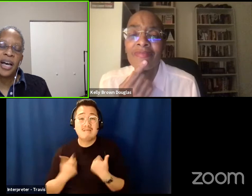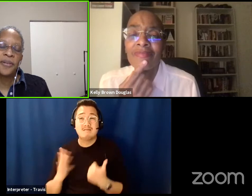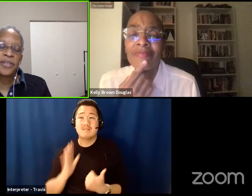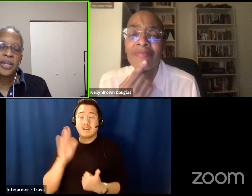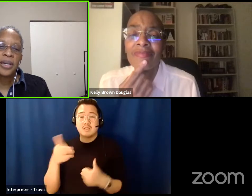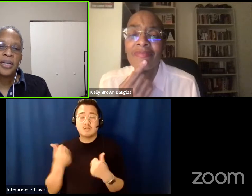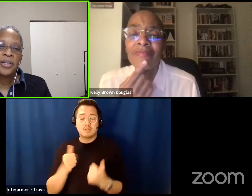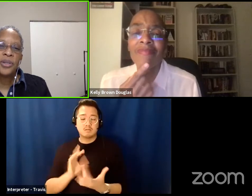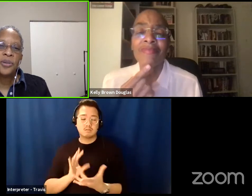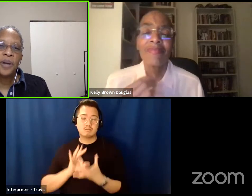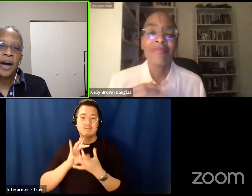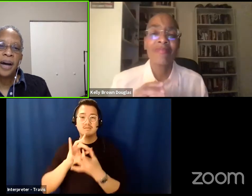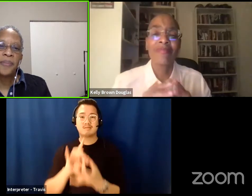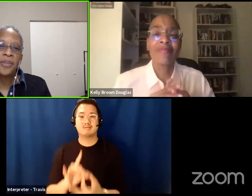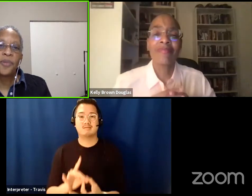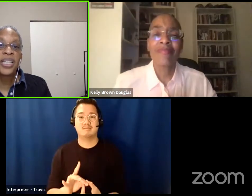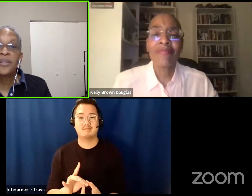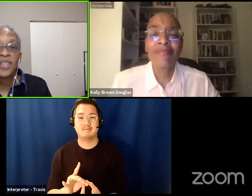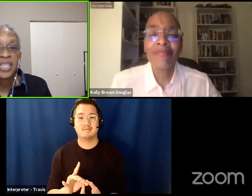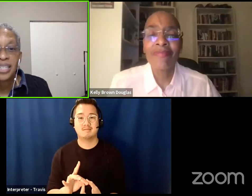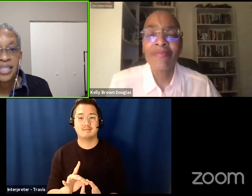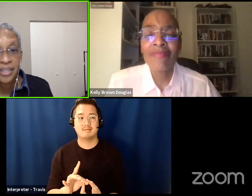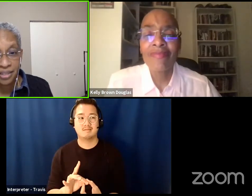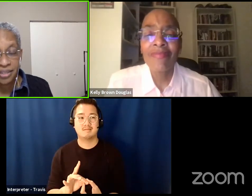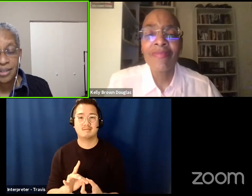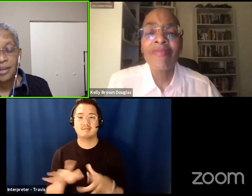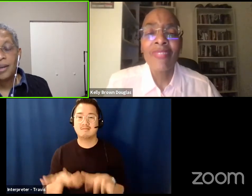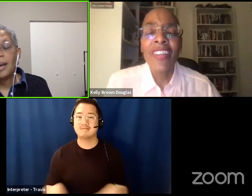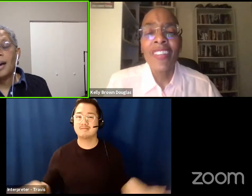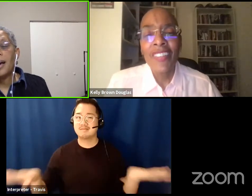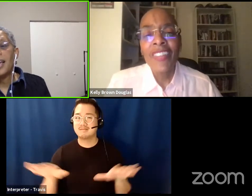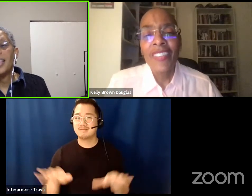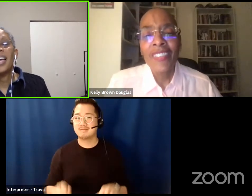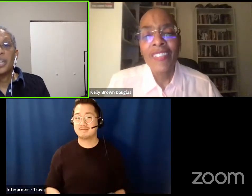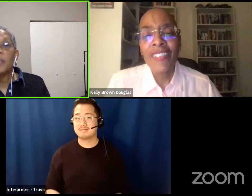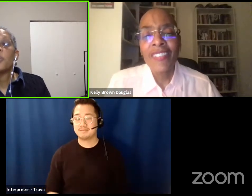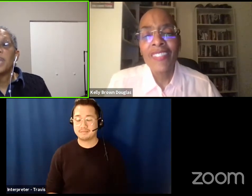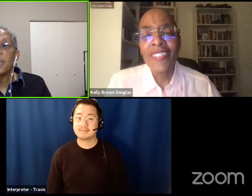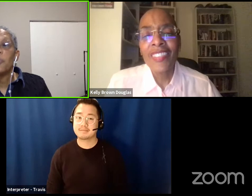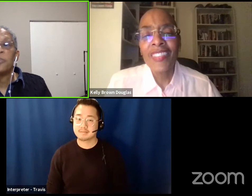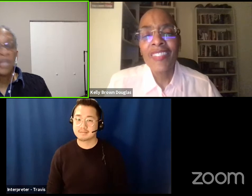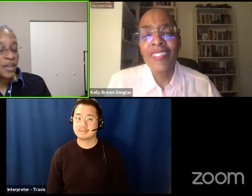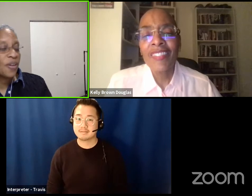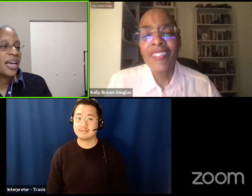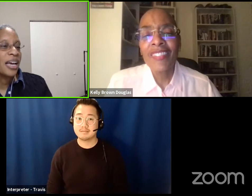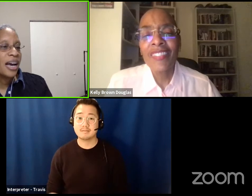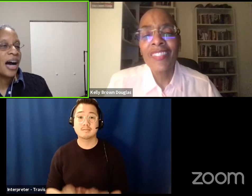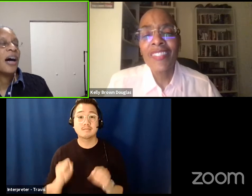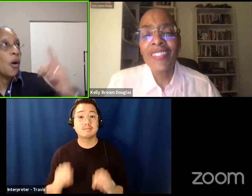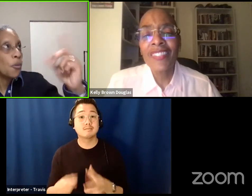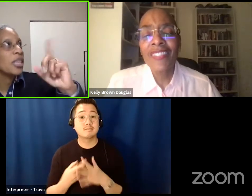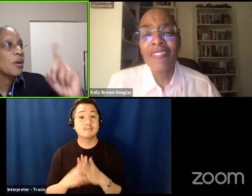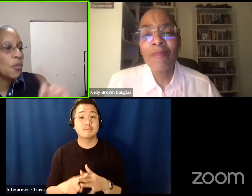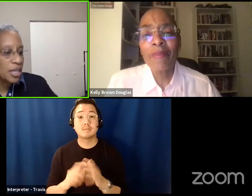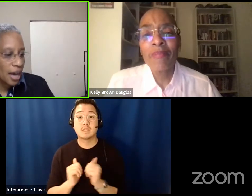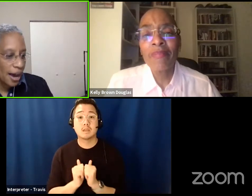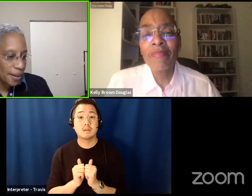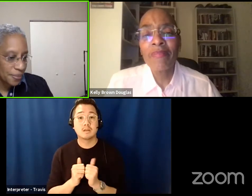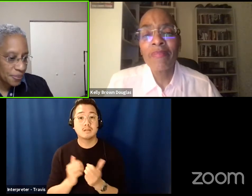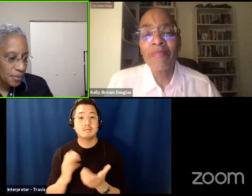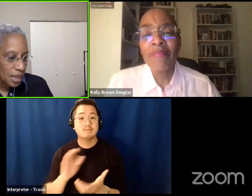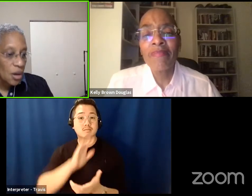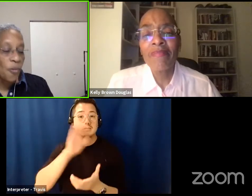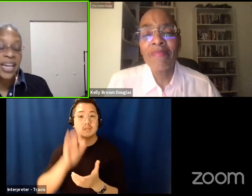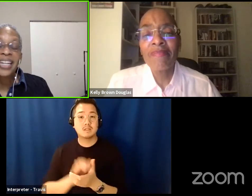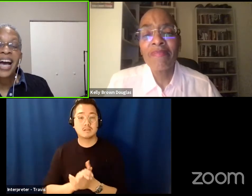reconnecting ourselves to the rest of existence. And that can also begin with believing,